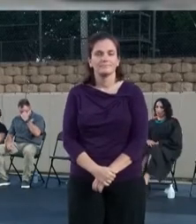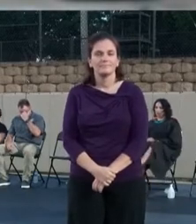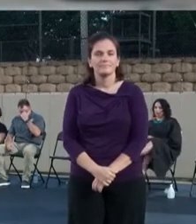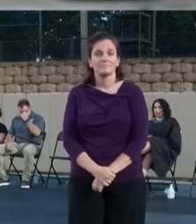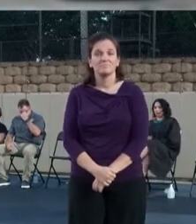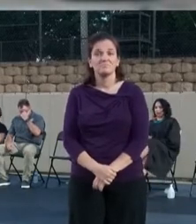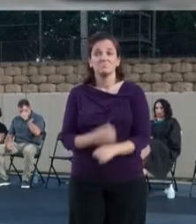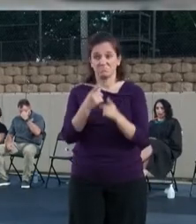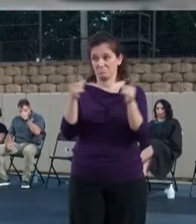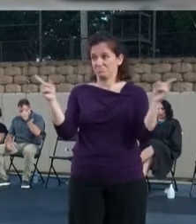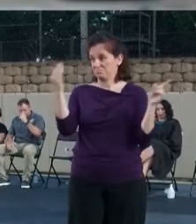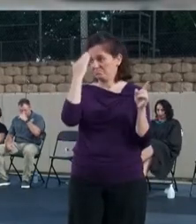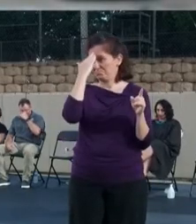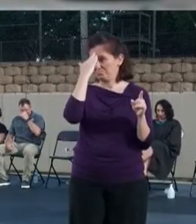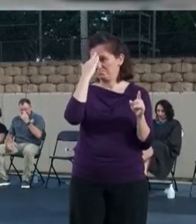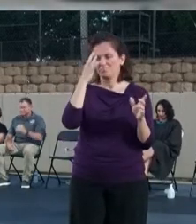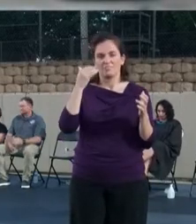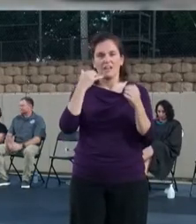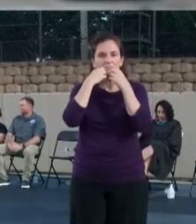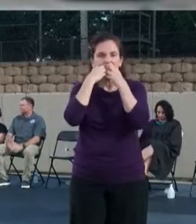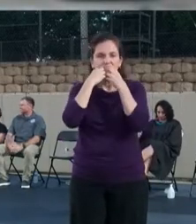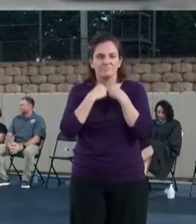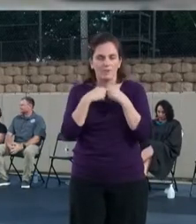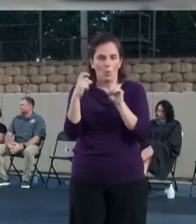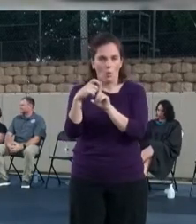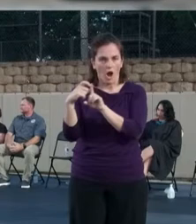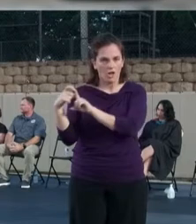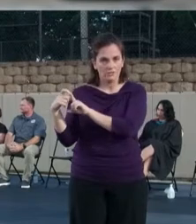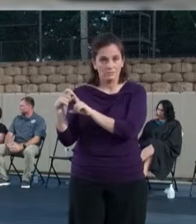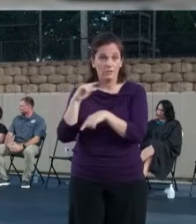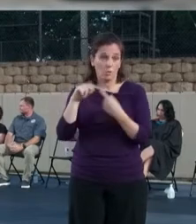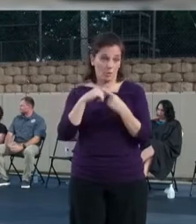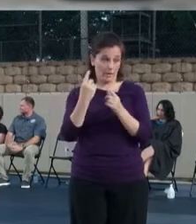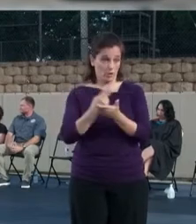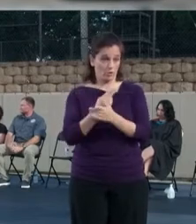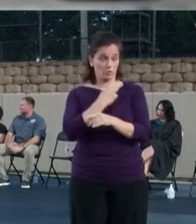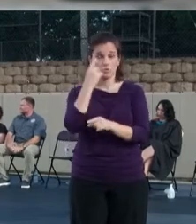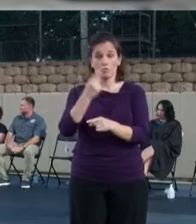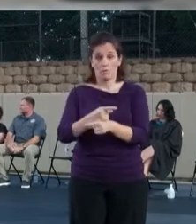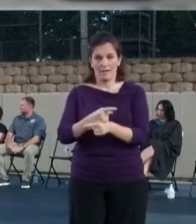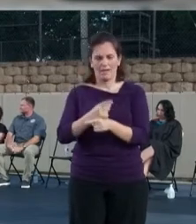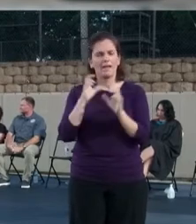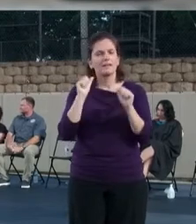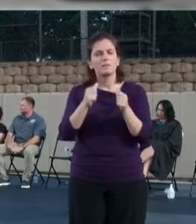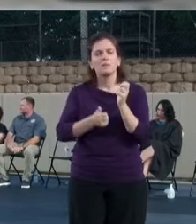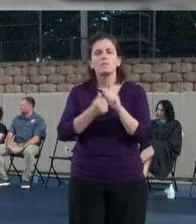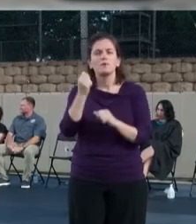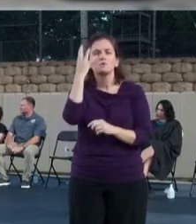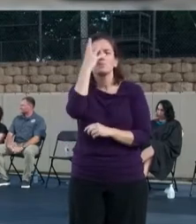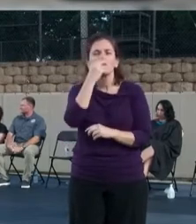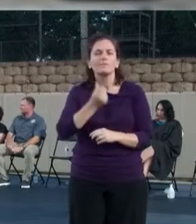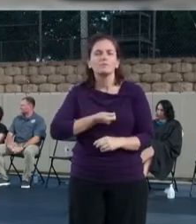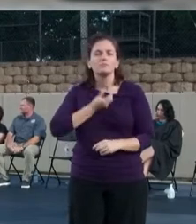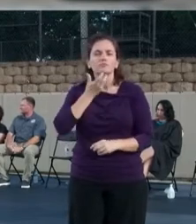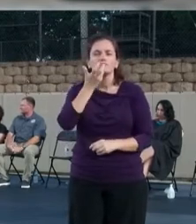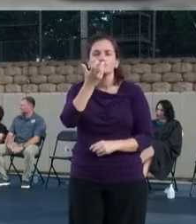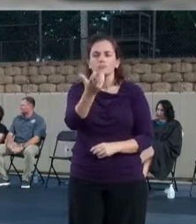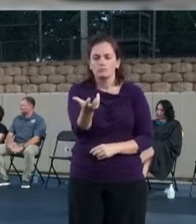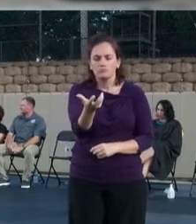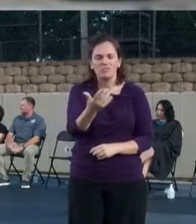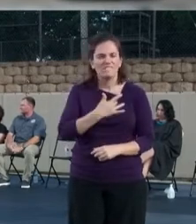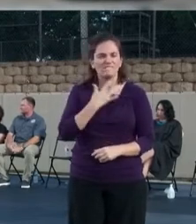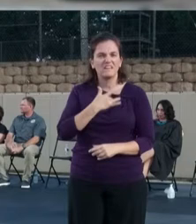As you all may know, I have a love for words, because when used correctly, they can be the most beautiful expression of our feelings and